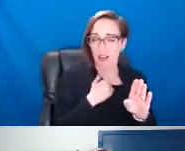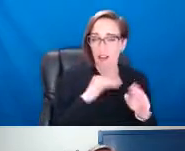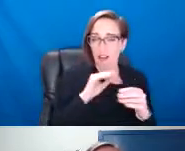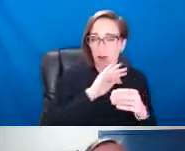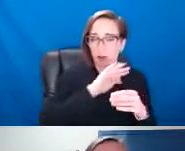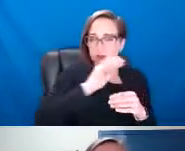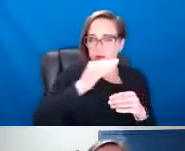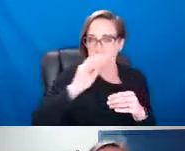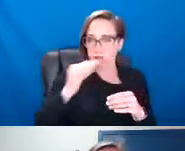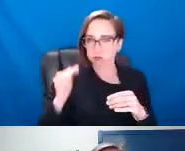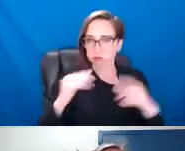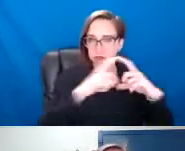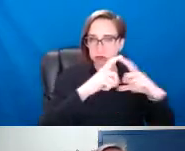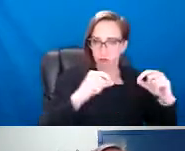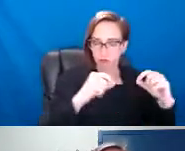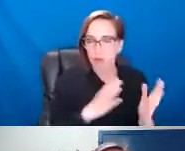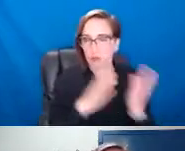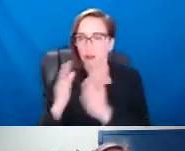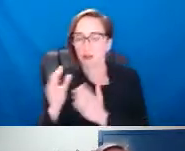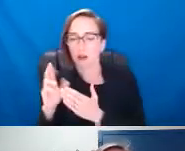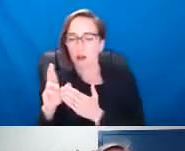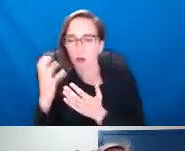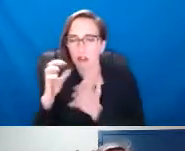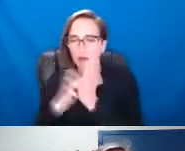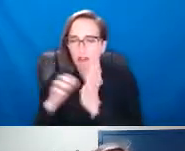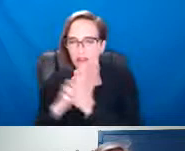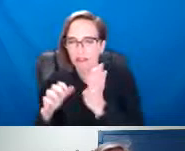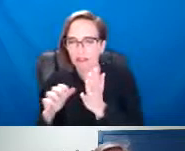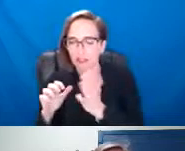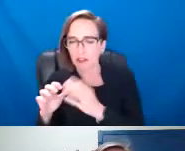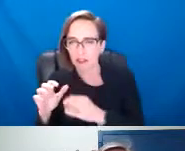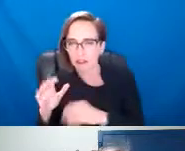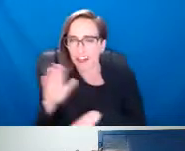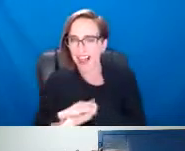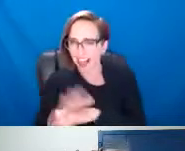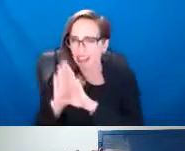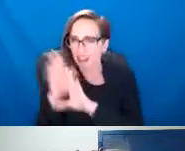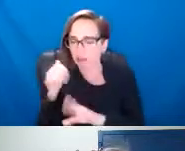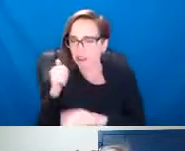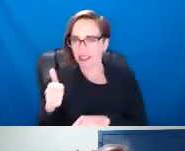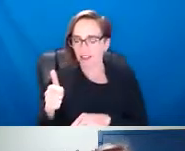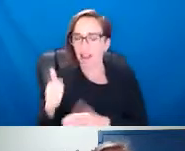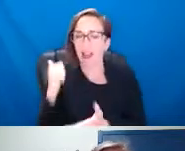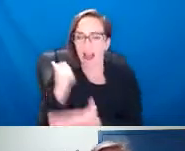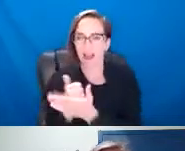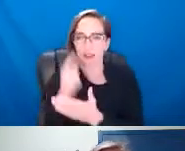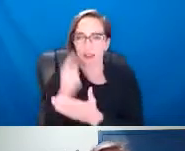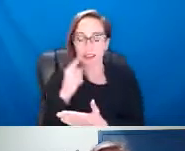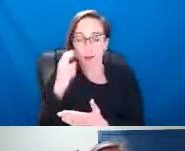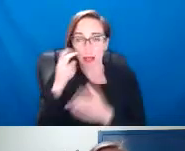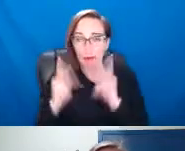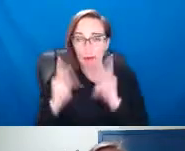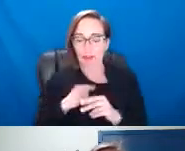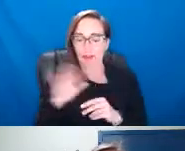ridgy, textured. It's strip and it's right on the door frame. And that is an identifying